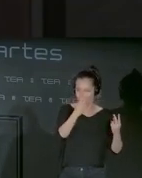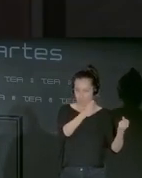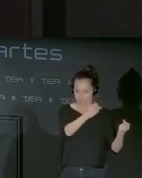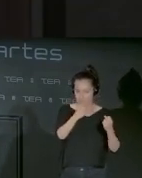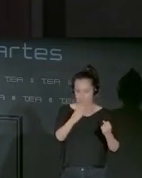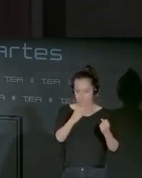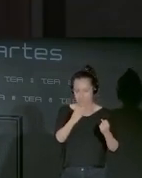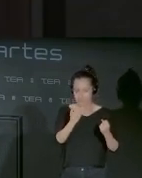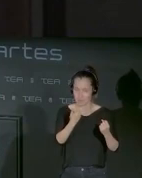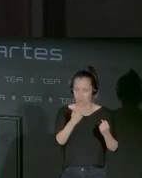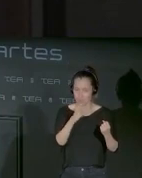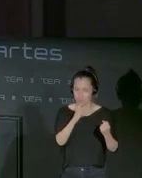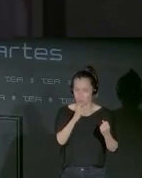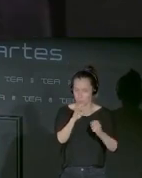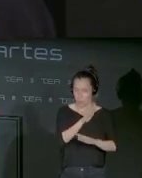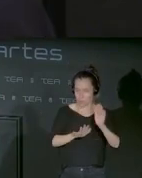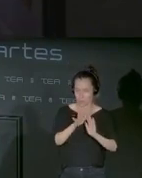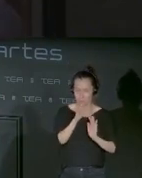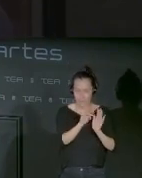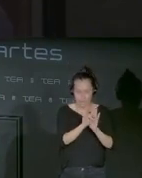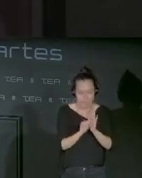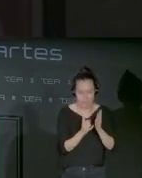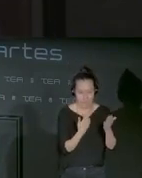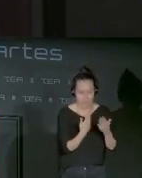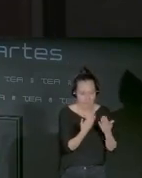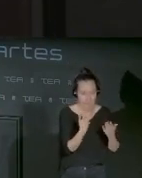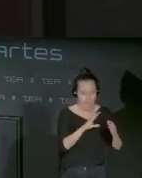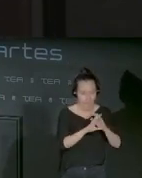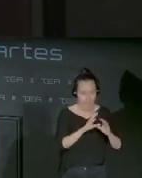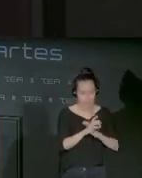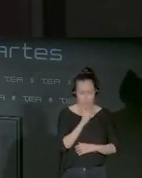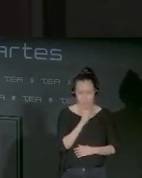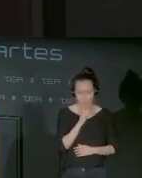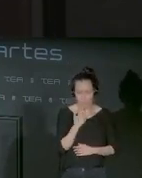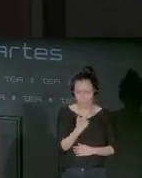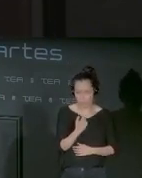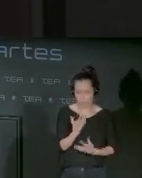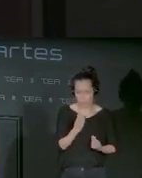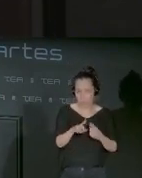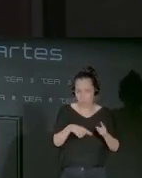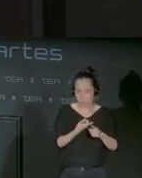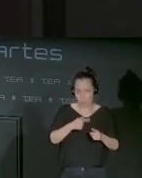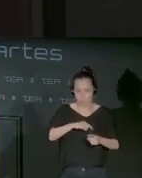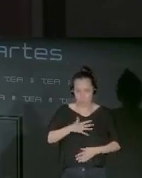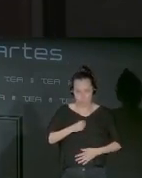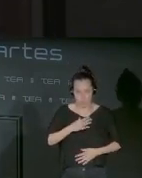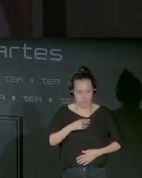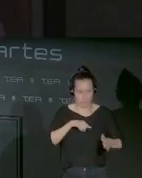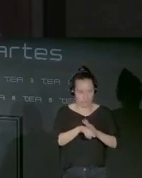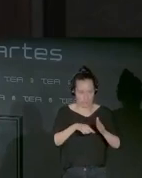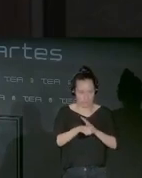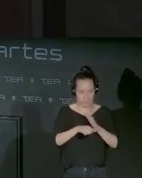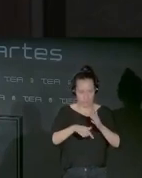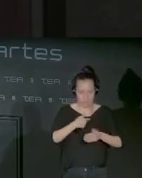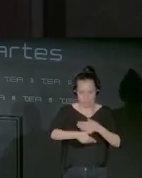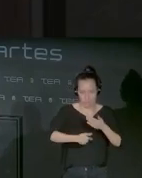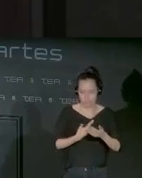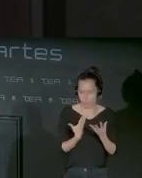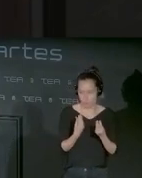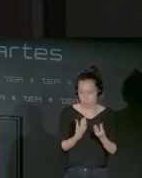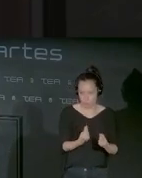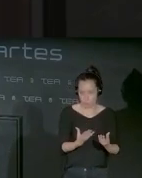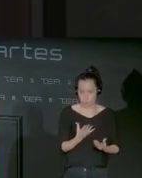reach that and do a lot of other things that we have to do. For instance, I'm cultural industries, I have video games, but I have all the cultural industries that